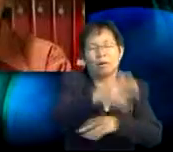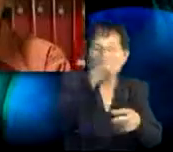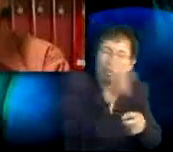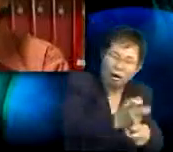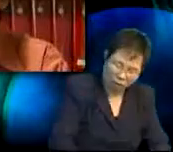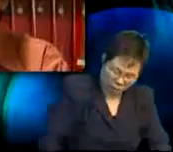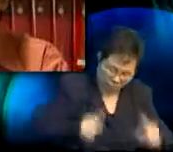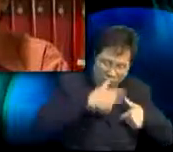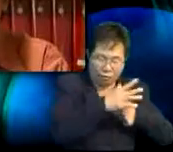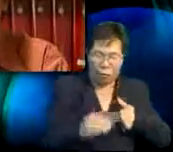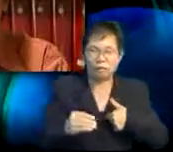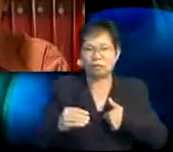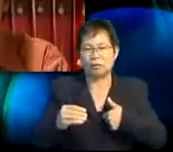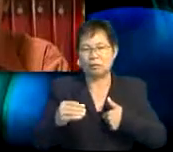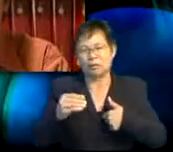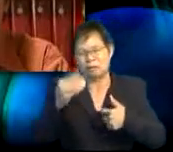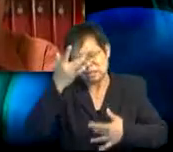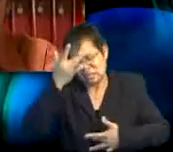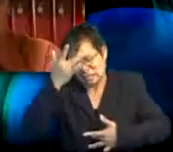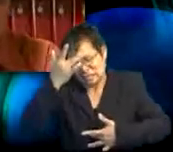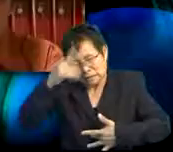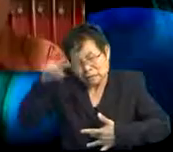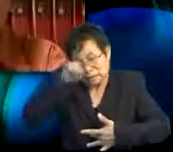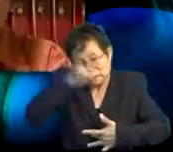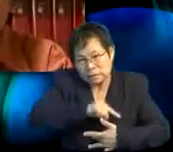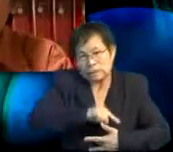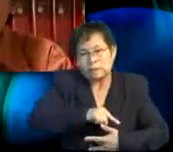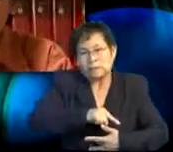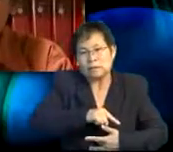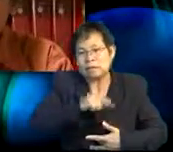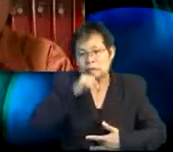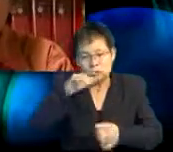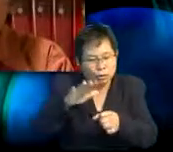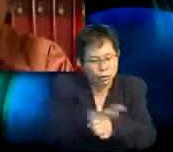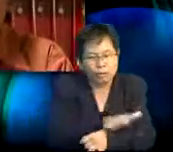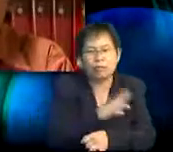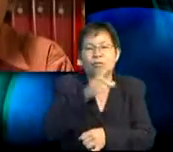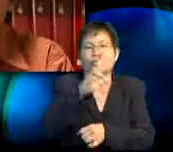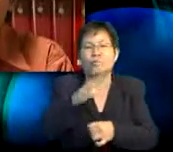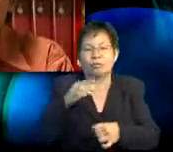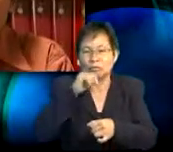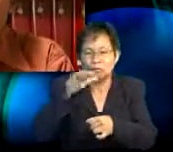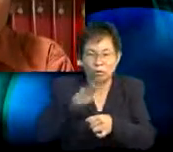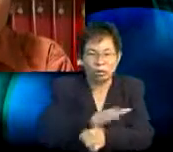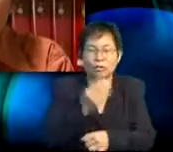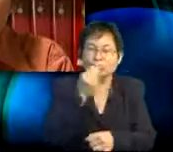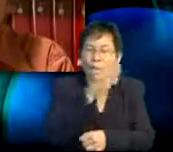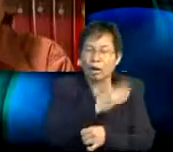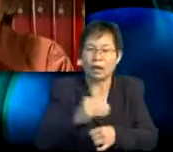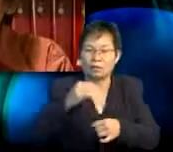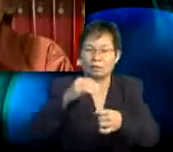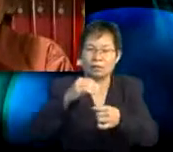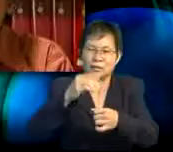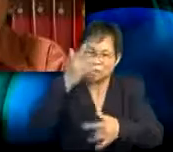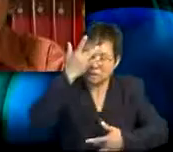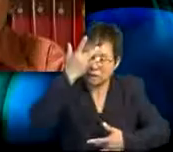but also with chronic diseases like dysentery and cholera. Their only hope is